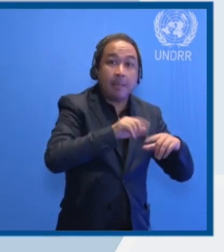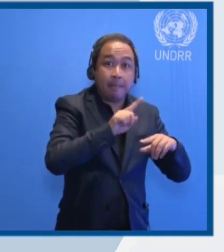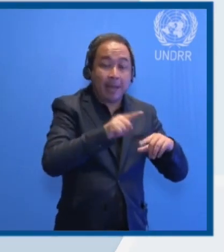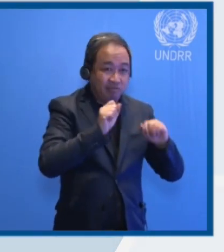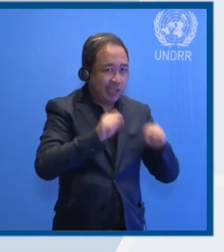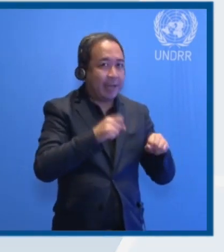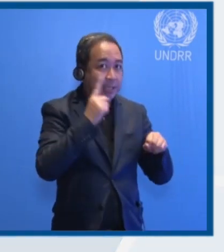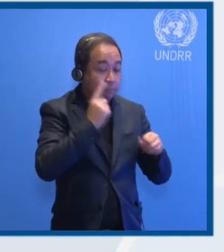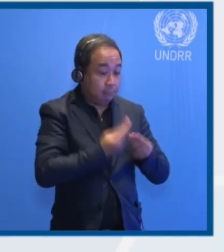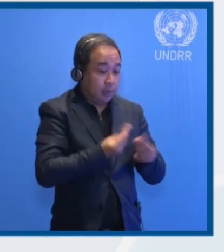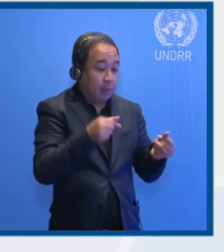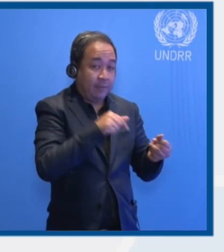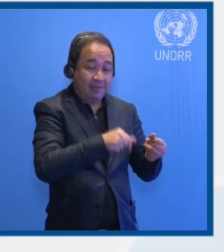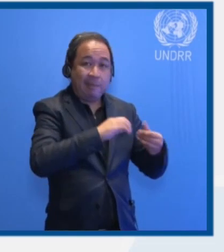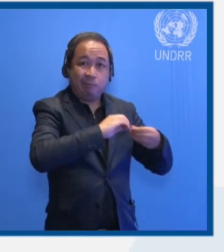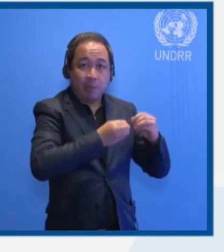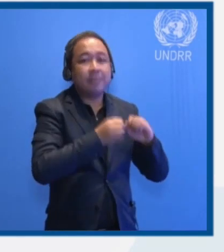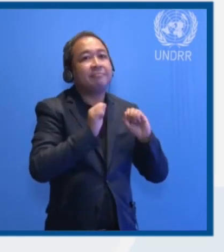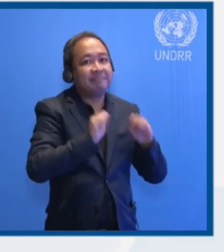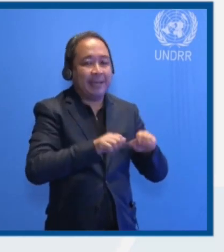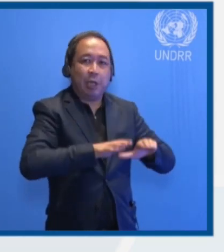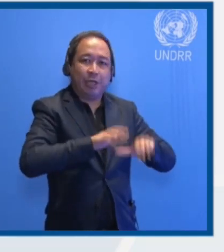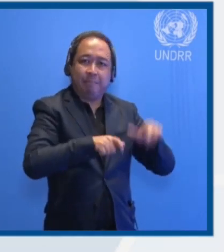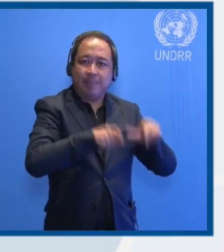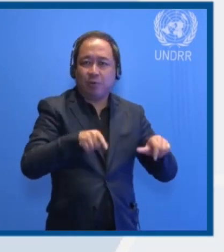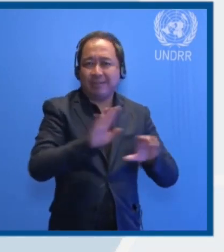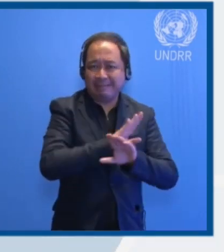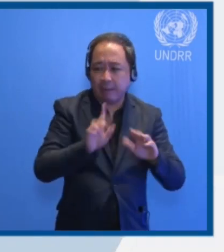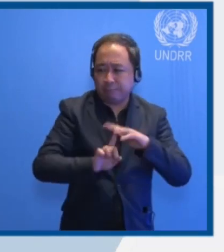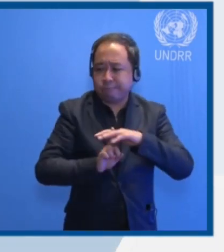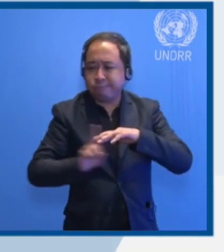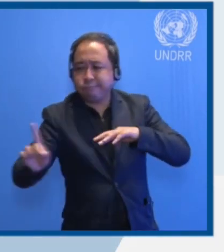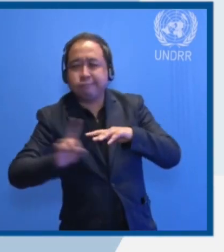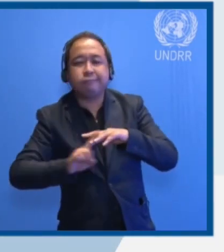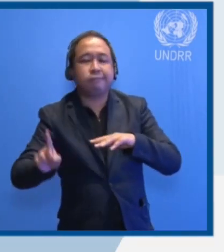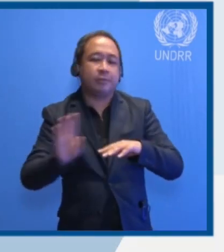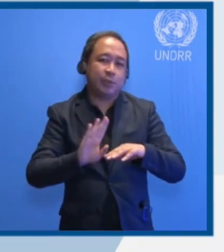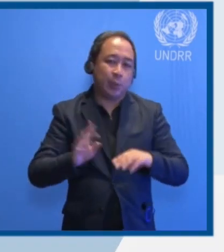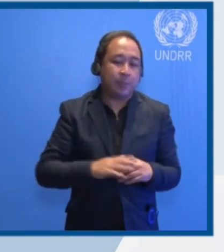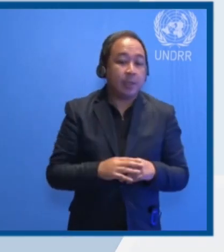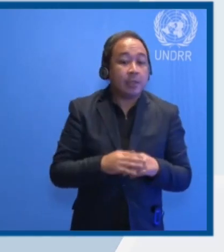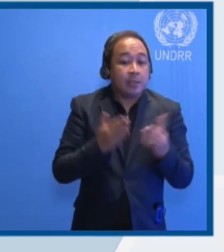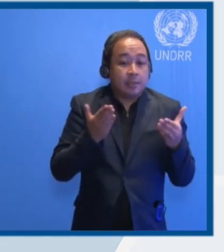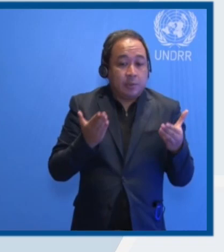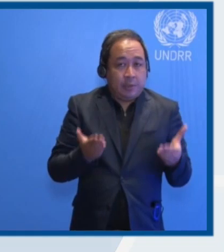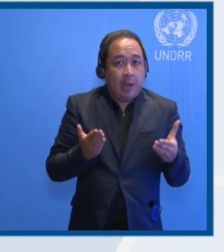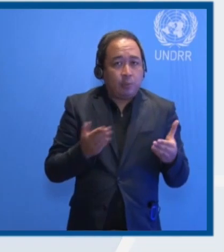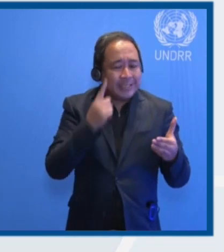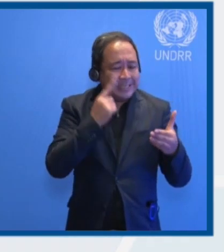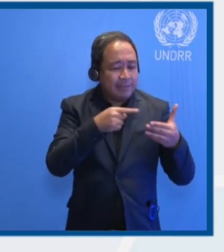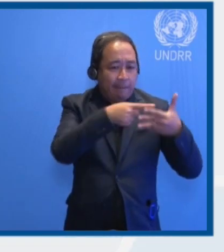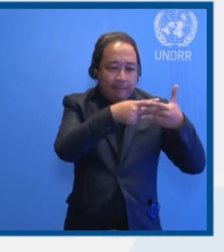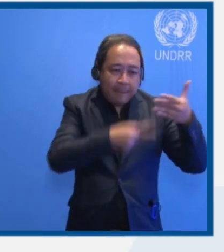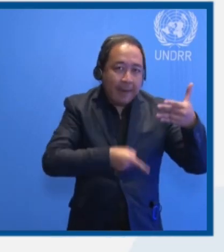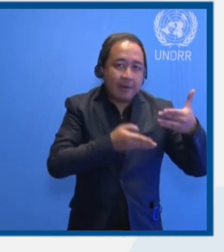tied to something. So of course, these are very, very important things that we need to know. And generally, some of the barriers we need to understand.